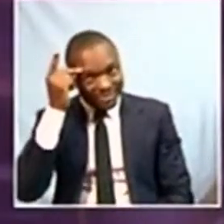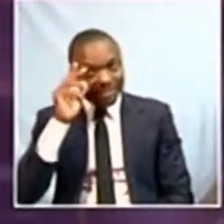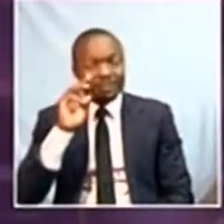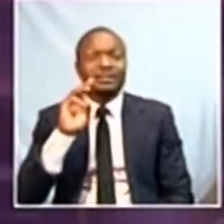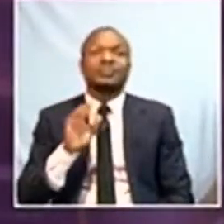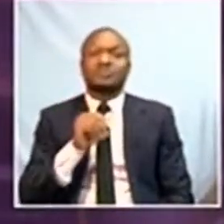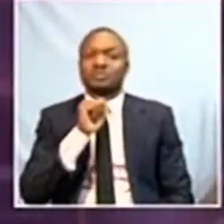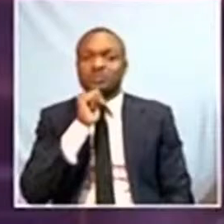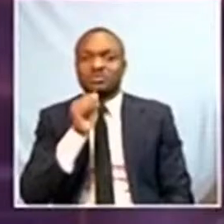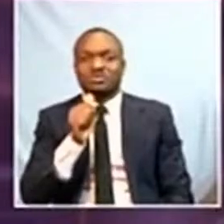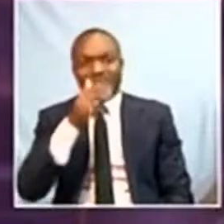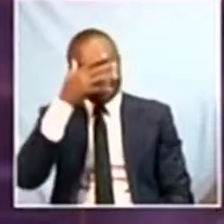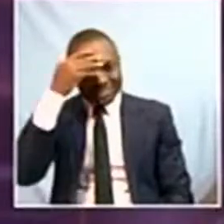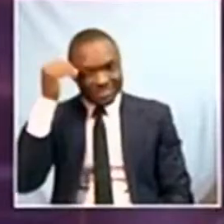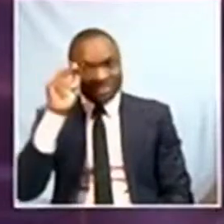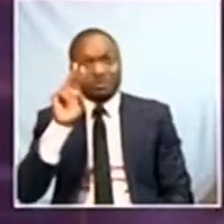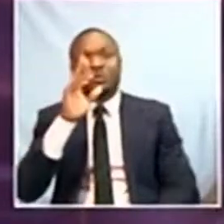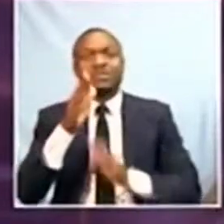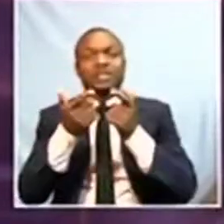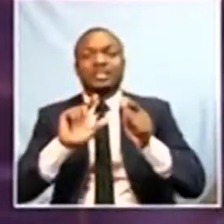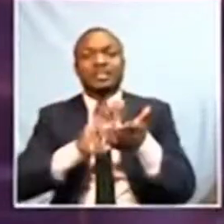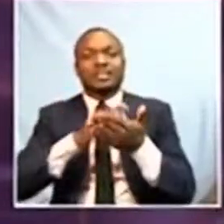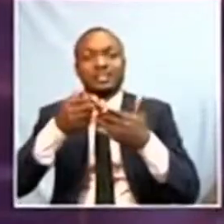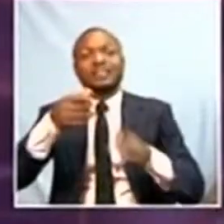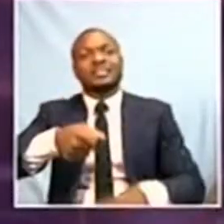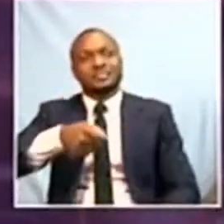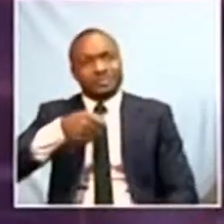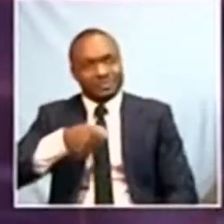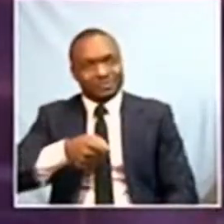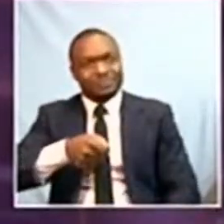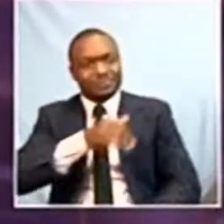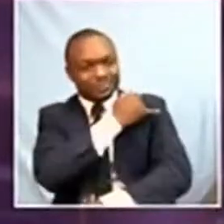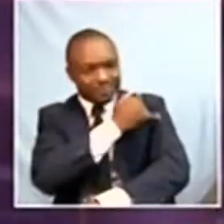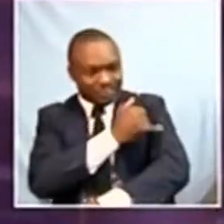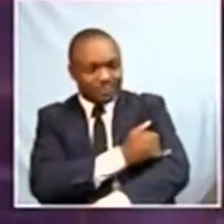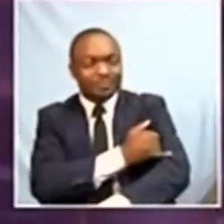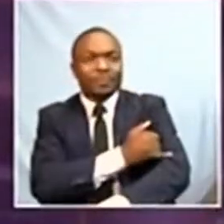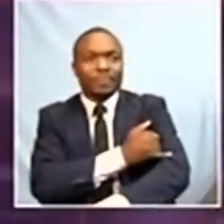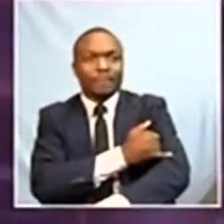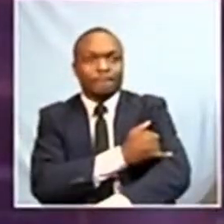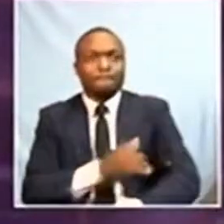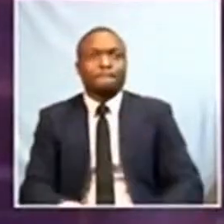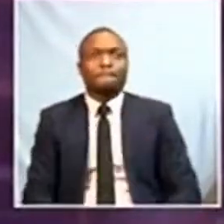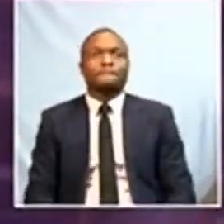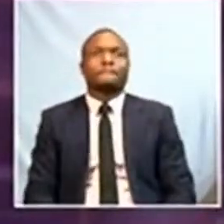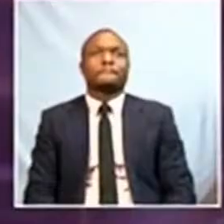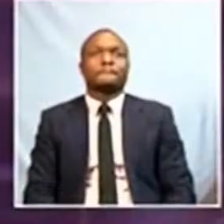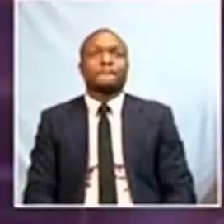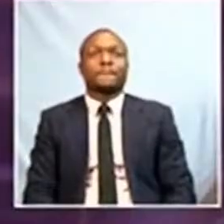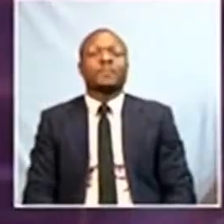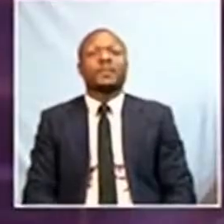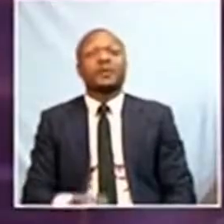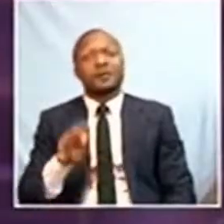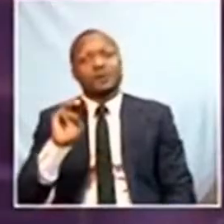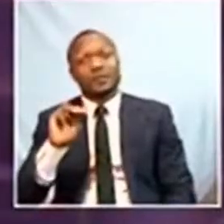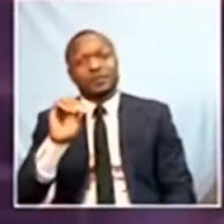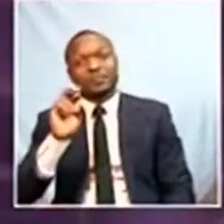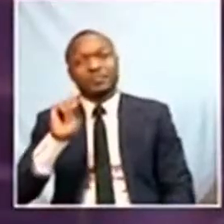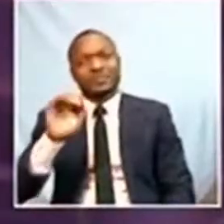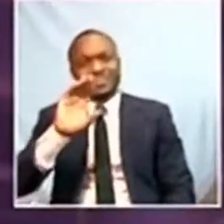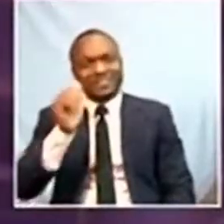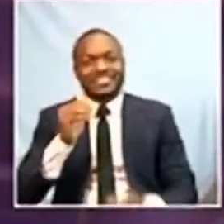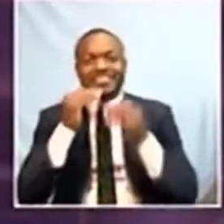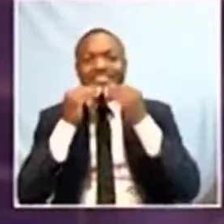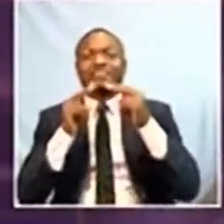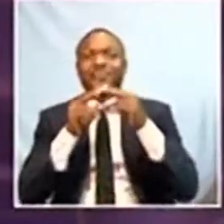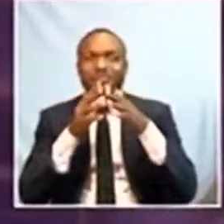not forgetting our two sign language interpreters, Chola Kaoma and Jocelyn Manda. Madam Monica Kunda in the control room. Thank you